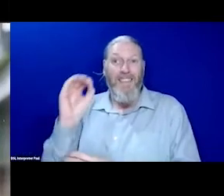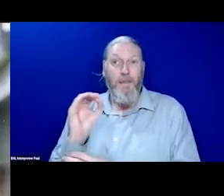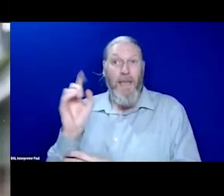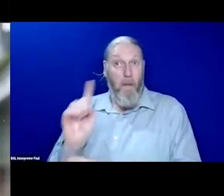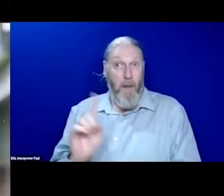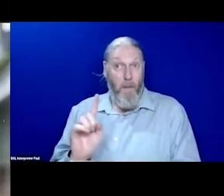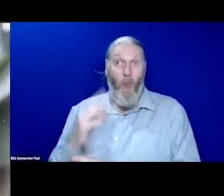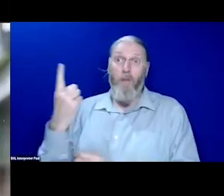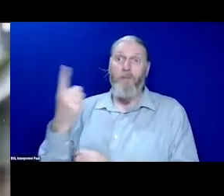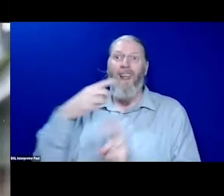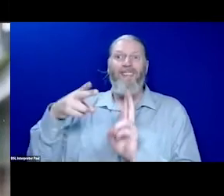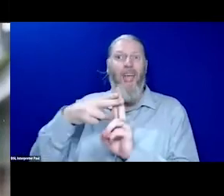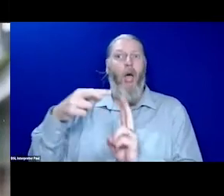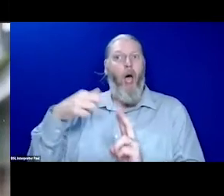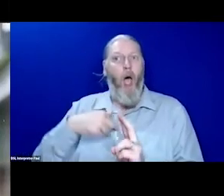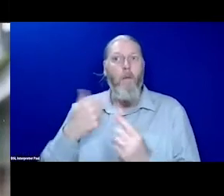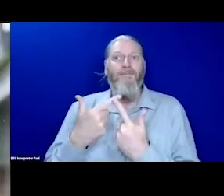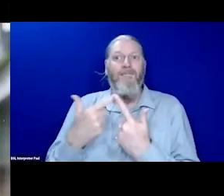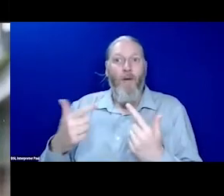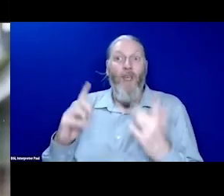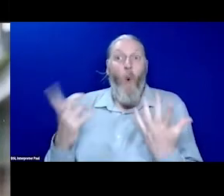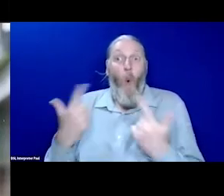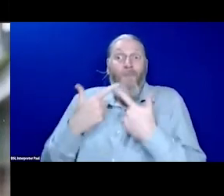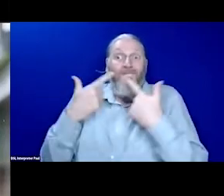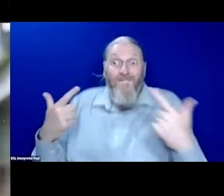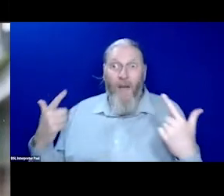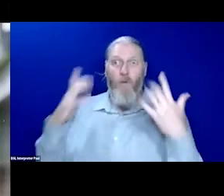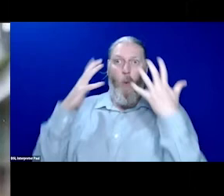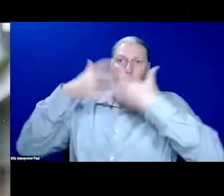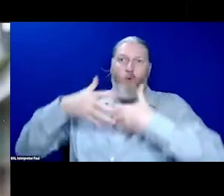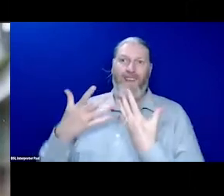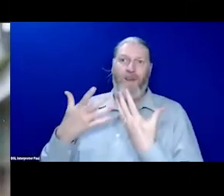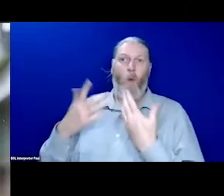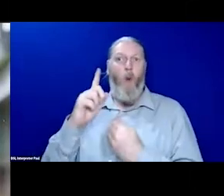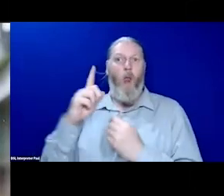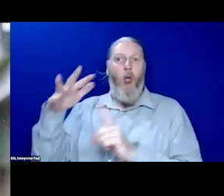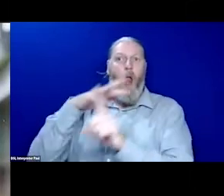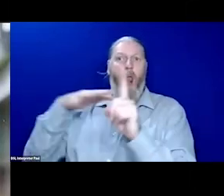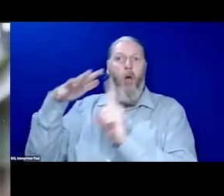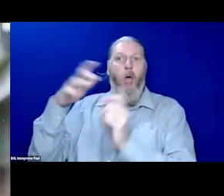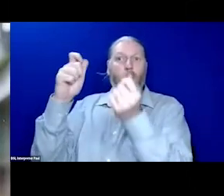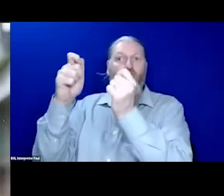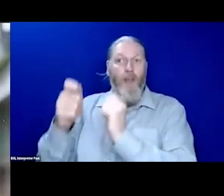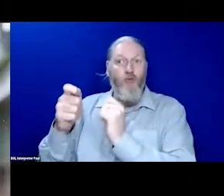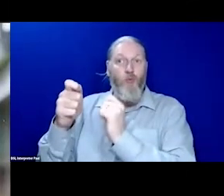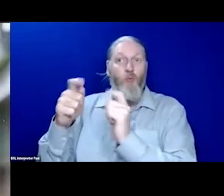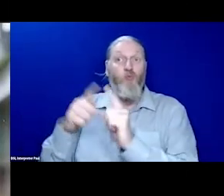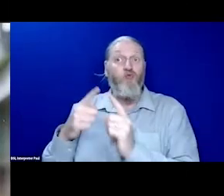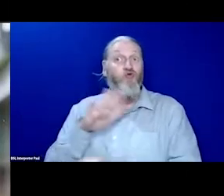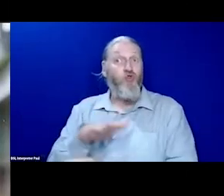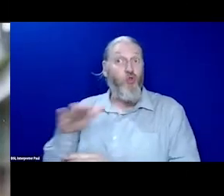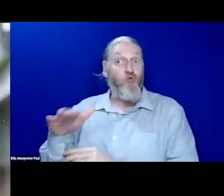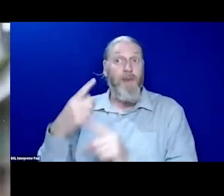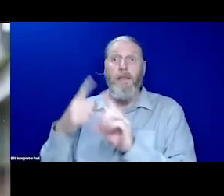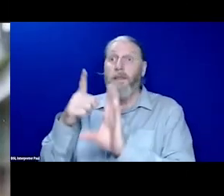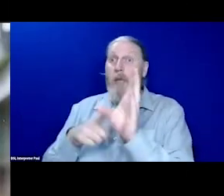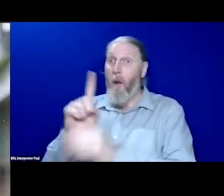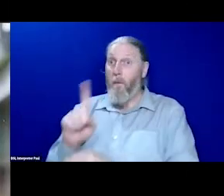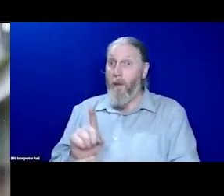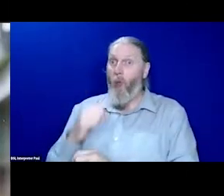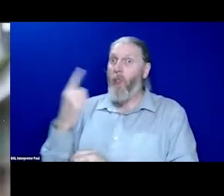or extremely worried about climate change. Children and young people are also very worried. Even before the